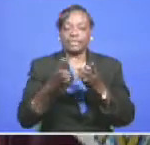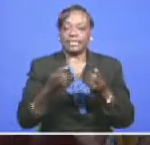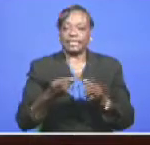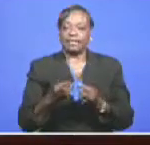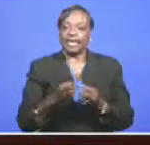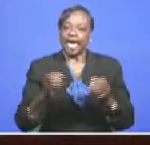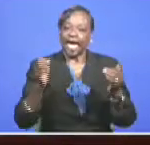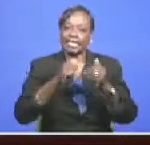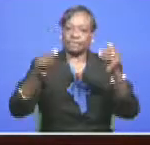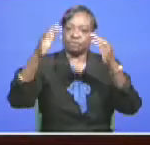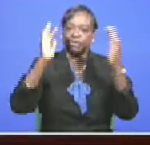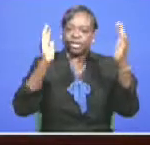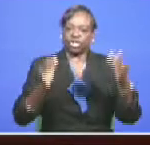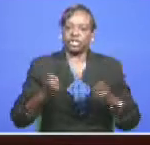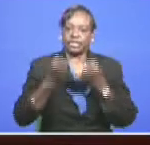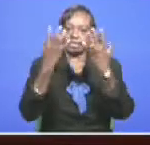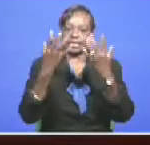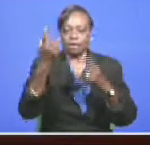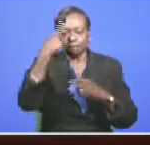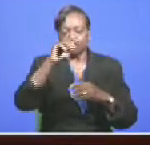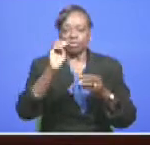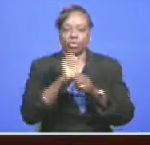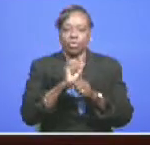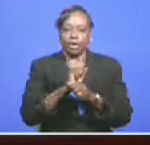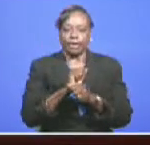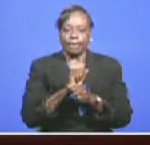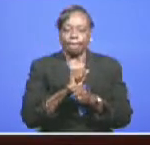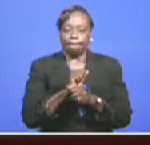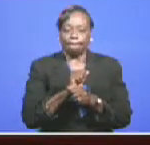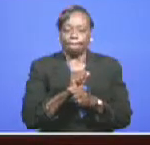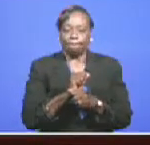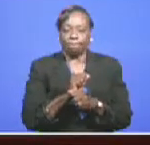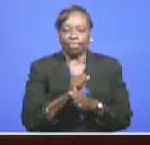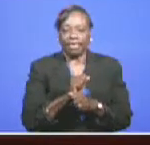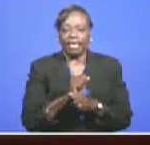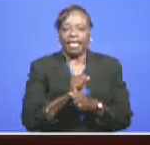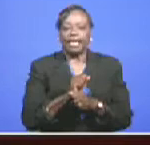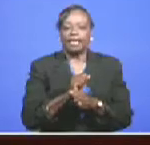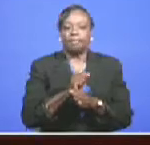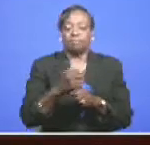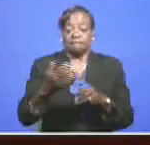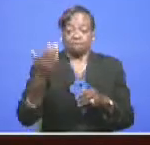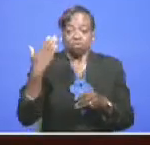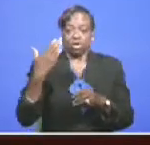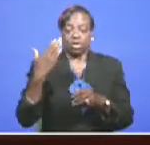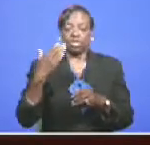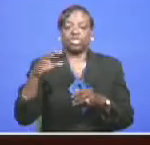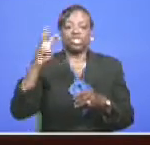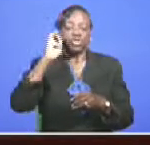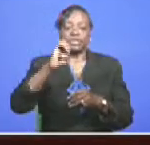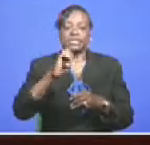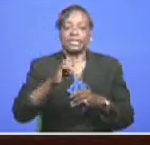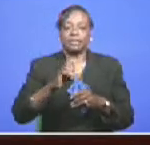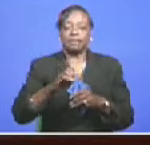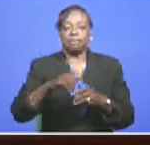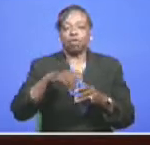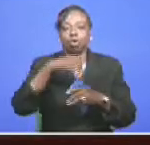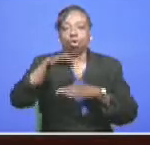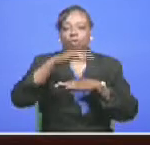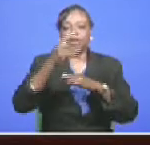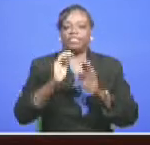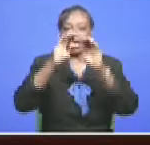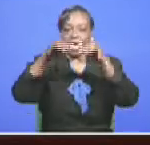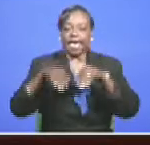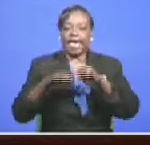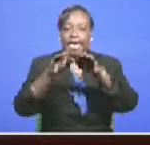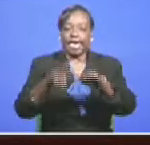board. Prior to her new position, Roll was the director of the Economic Development Planning Unit and the Over the Hill Community Restoration Project